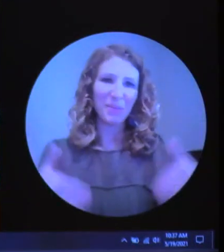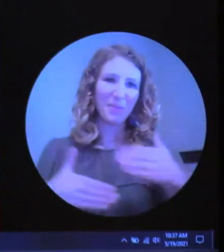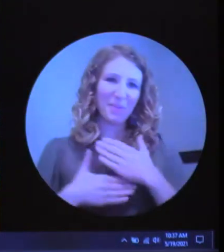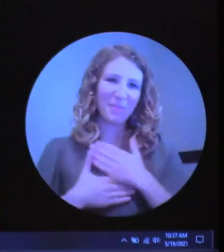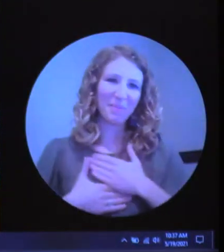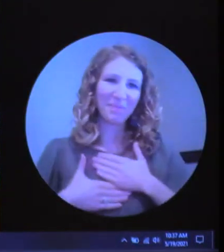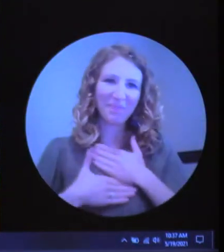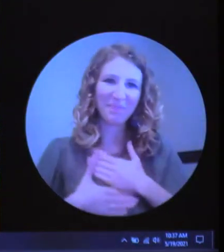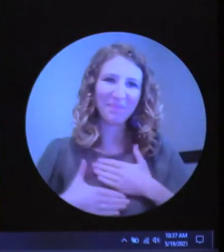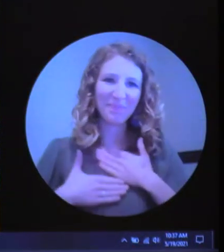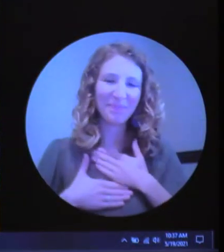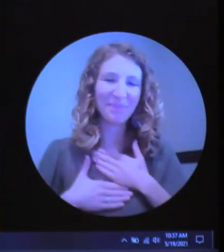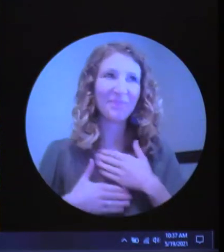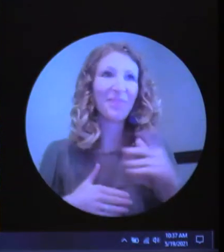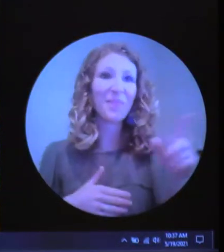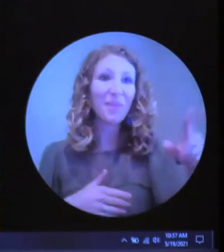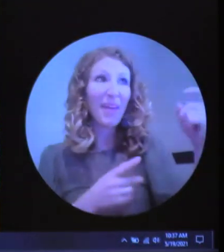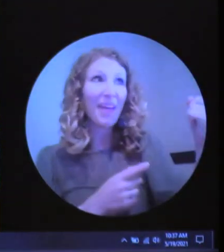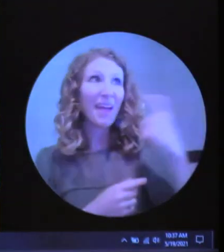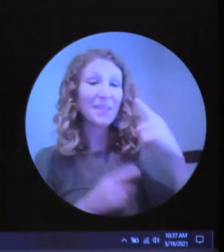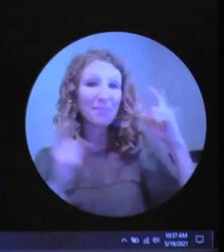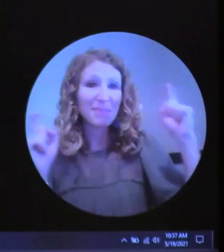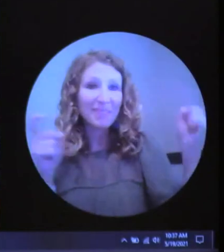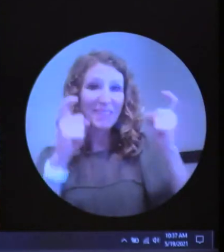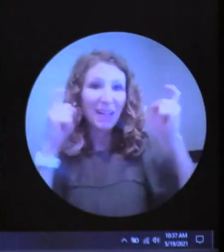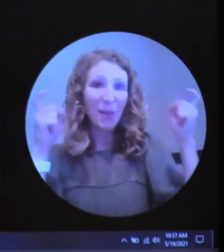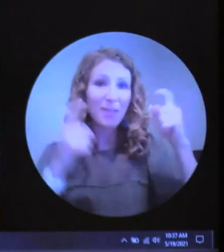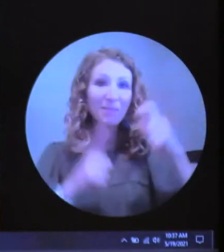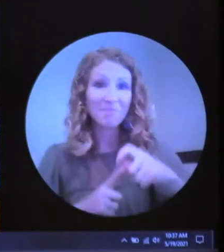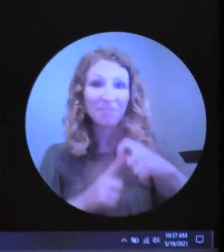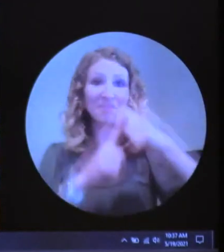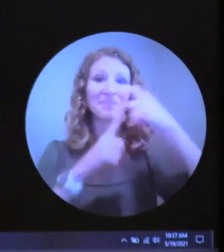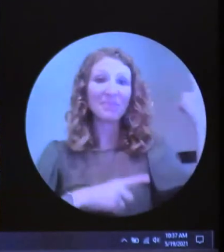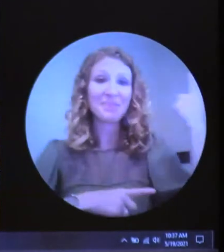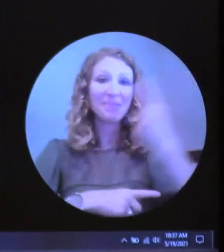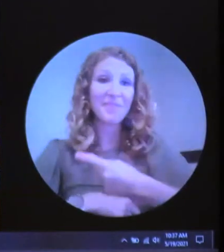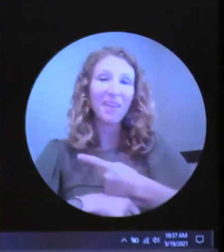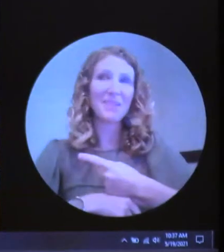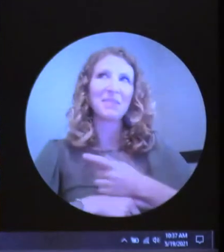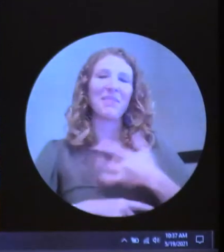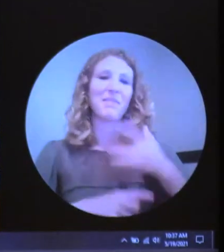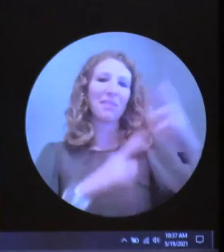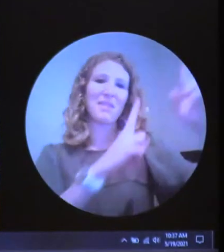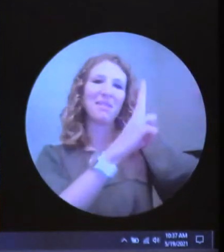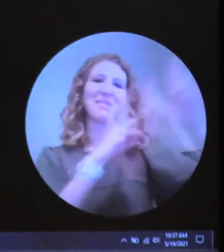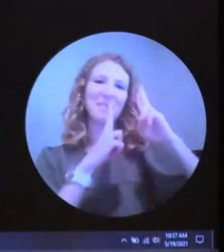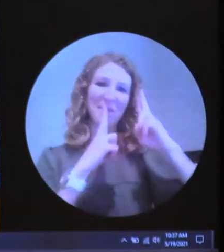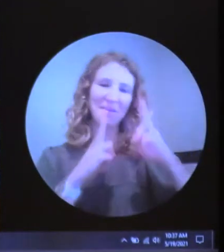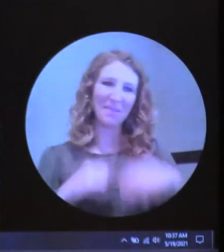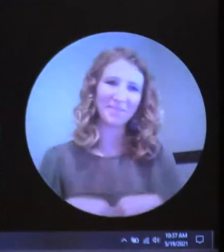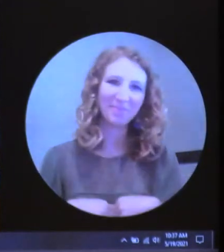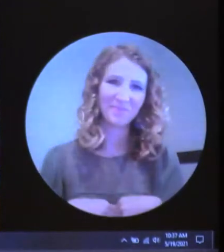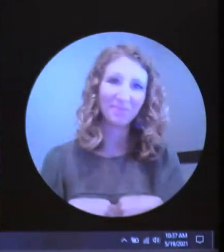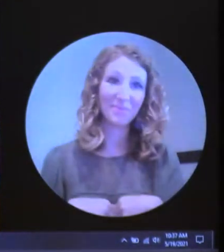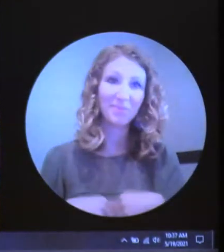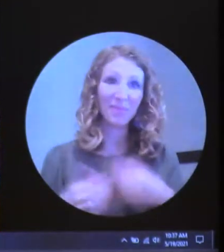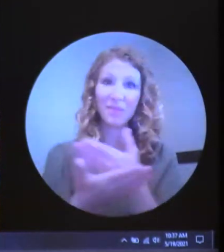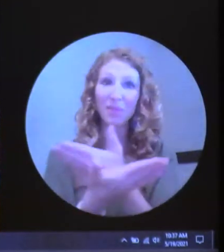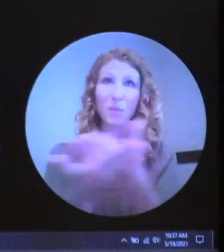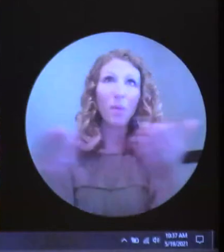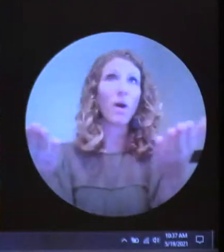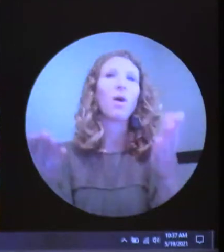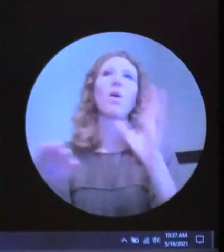accomplishments. I'm honored that you asked me to celebrate with you on this momentous occasion. You are all going to do amazing